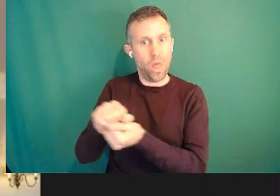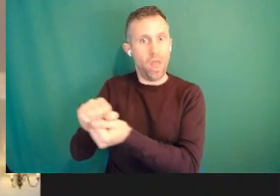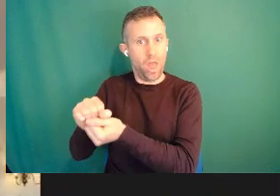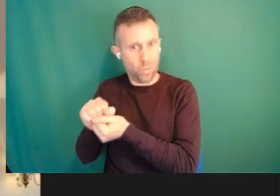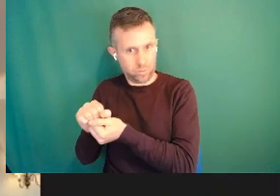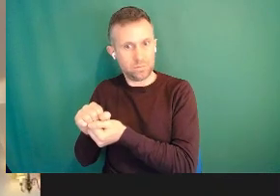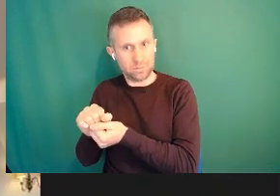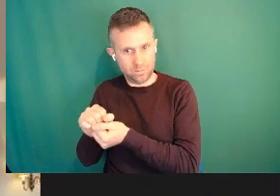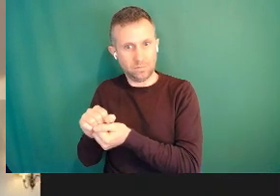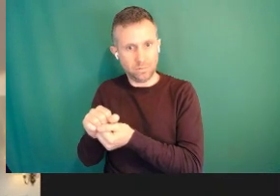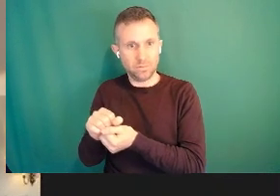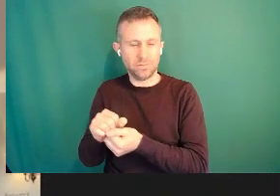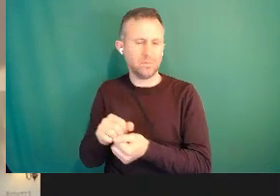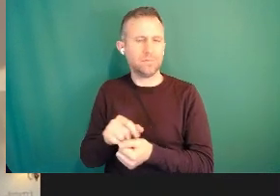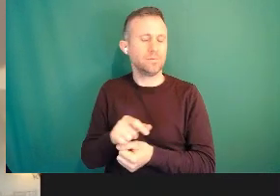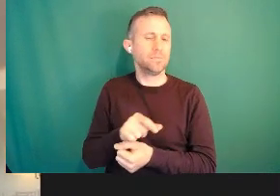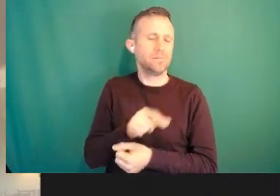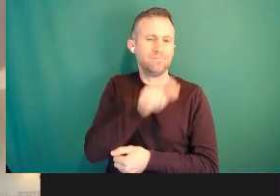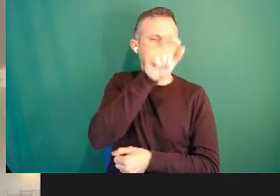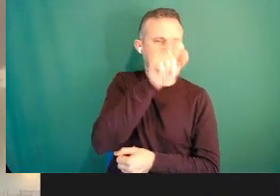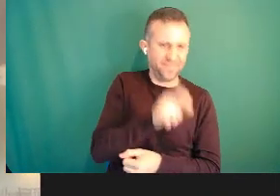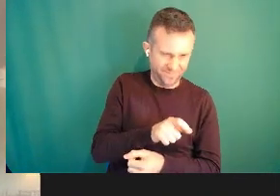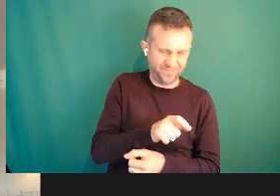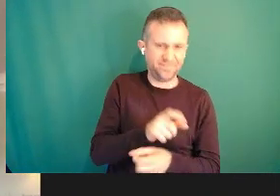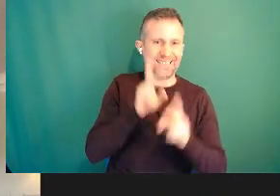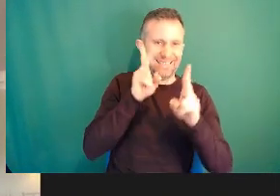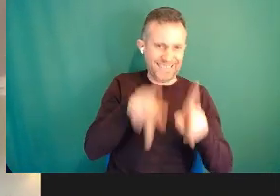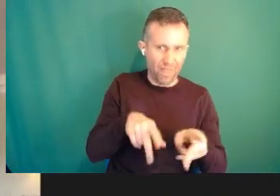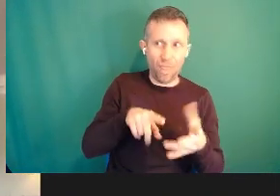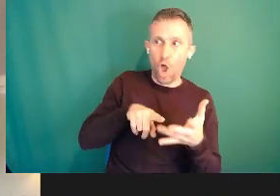and so he